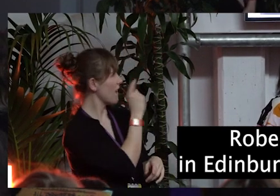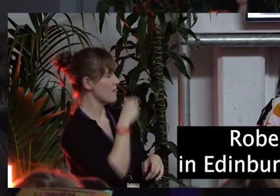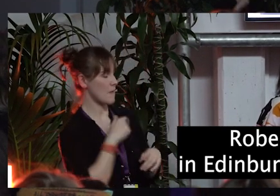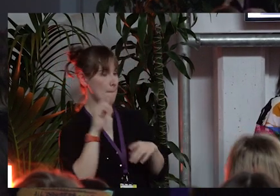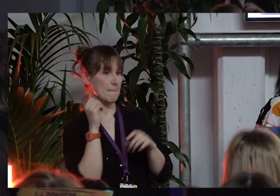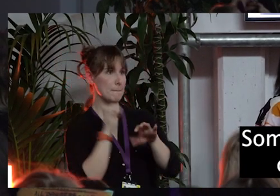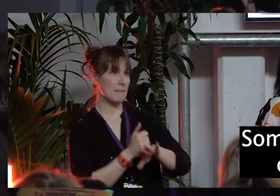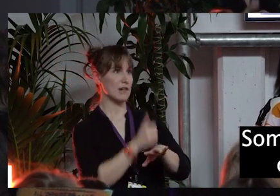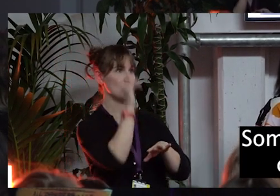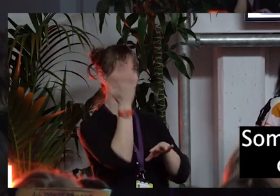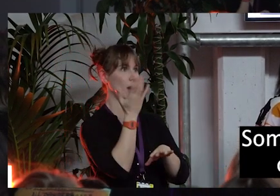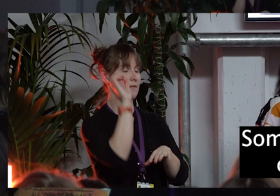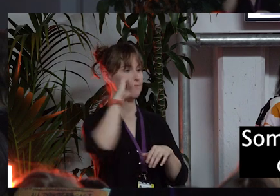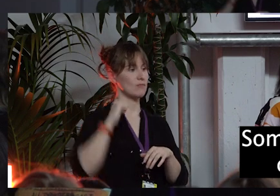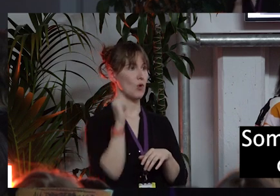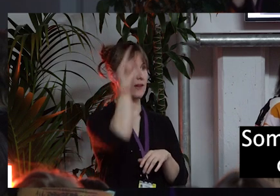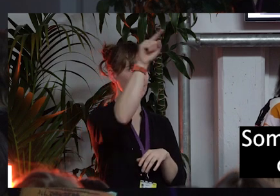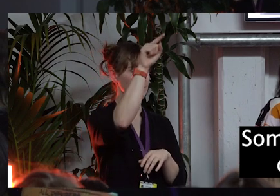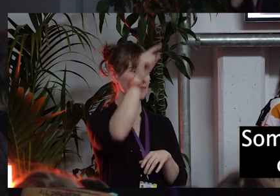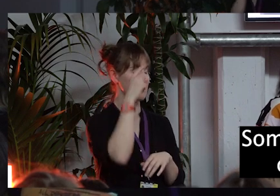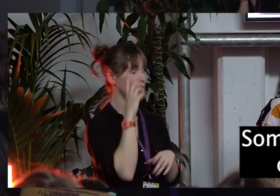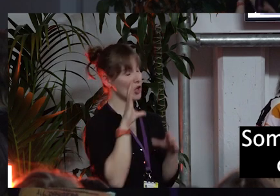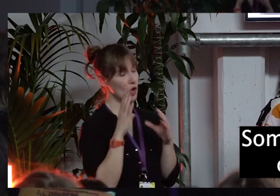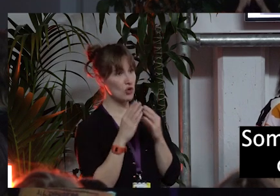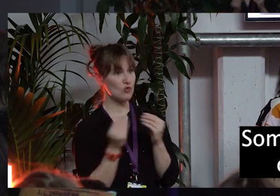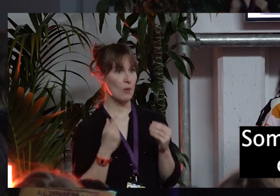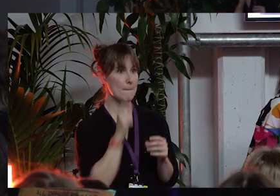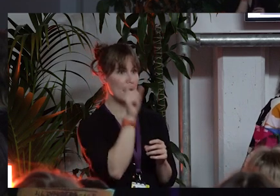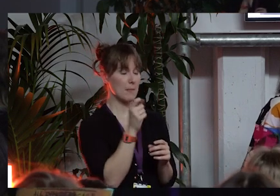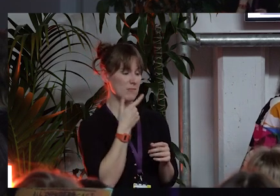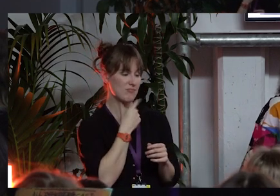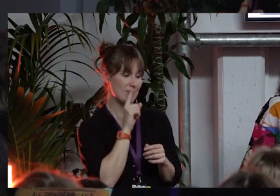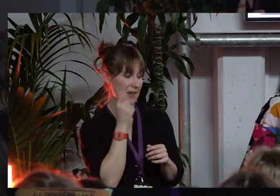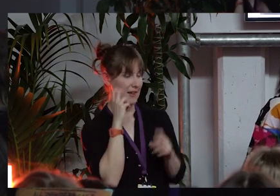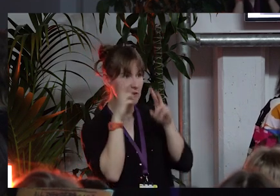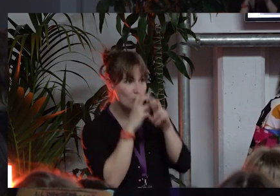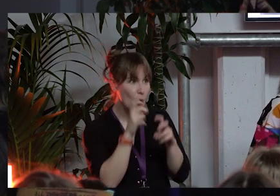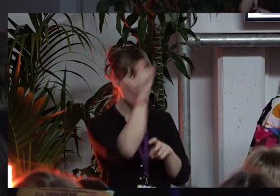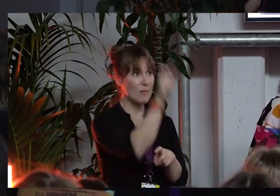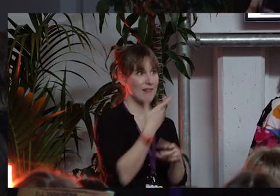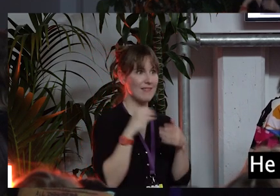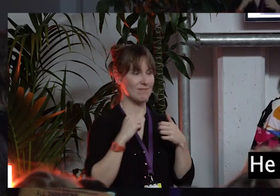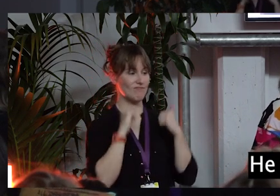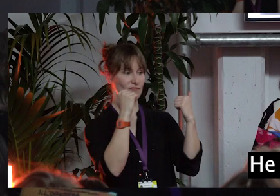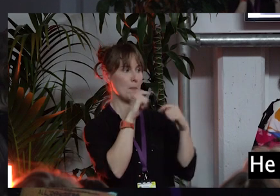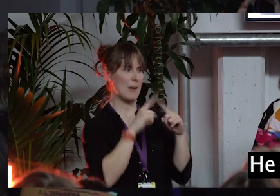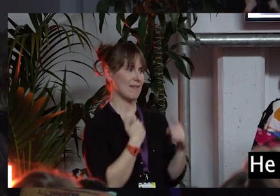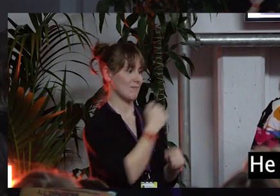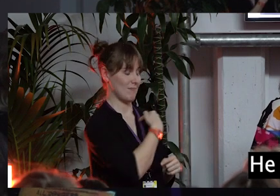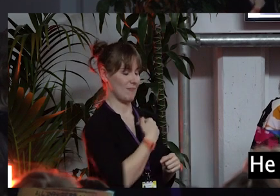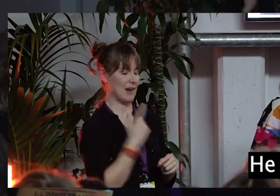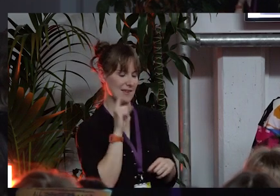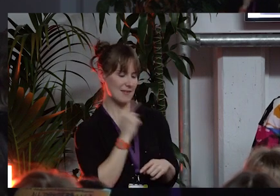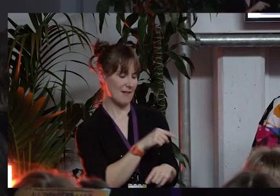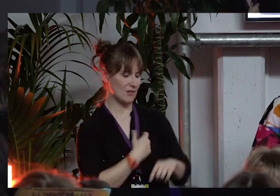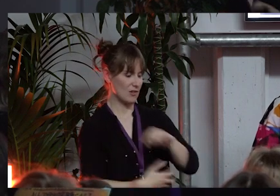on a voyage. Some people call him an explorer and a hero. I call him a thief. He went to China. He dressed as a